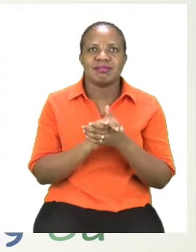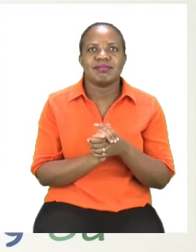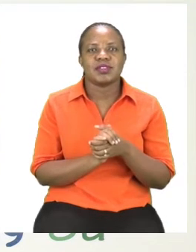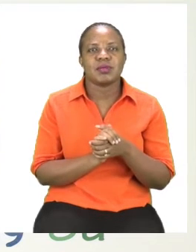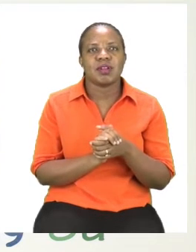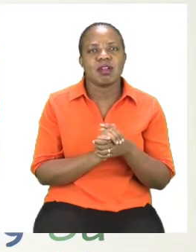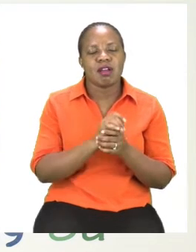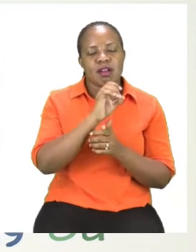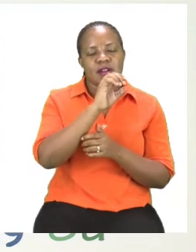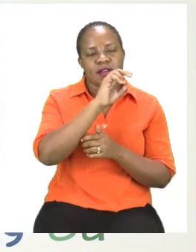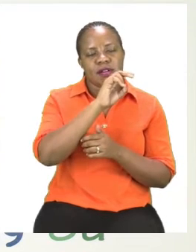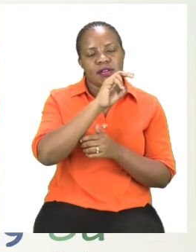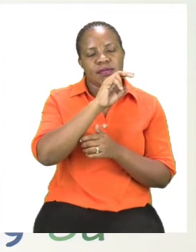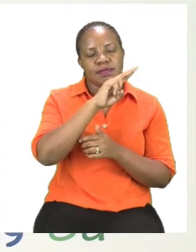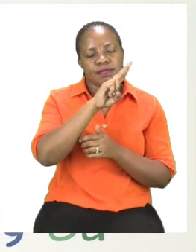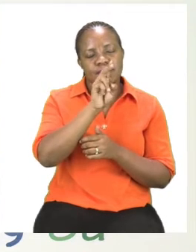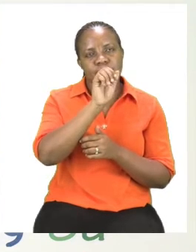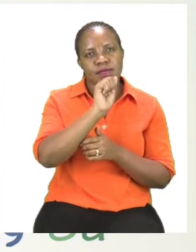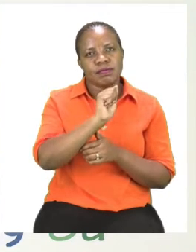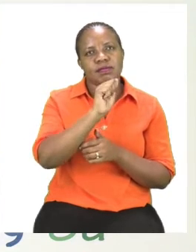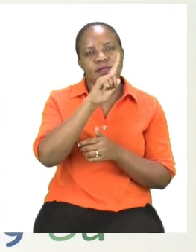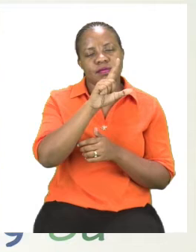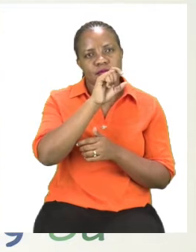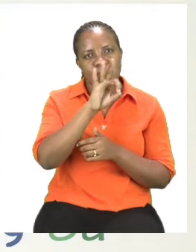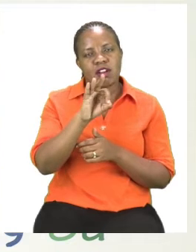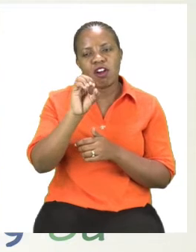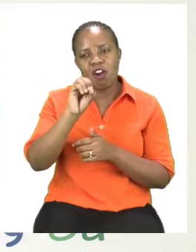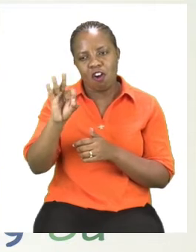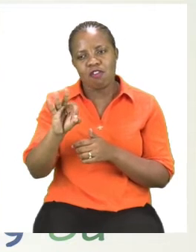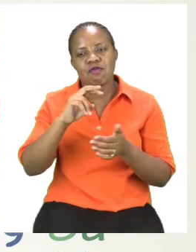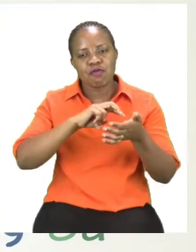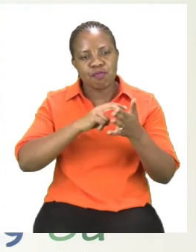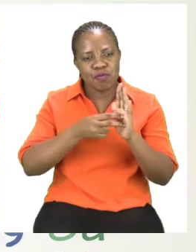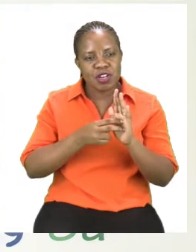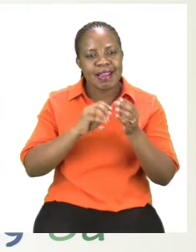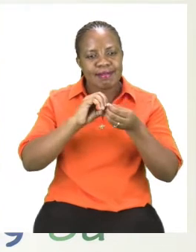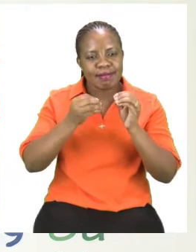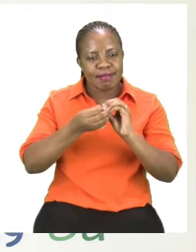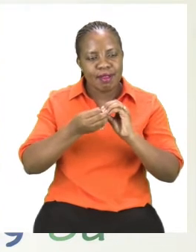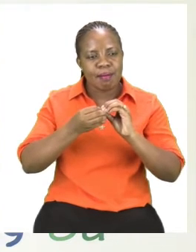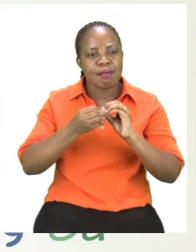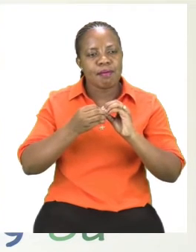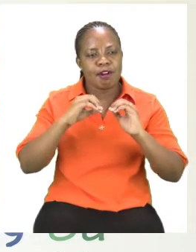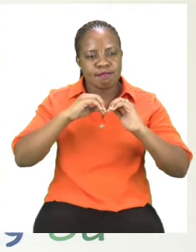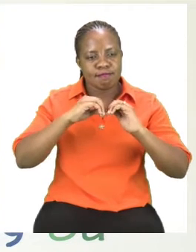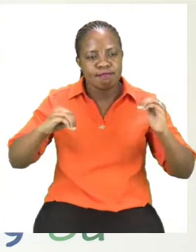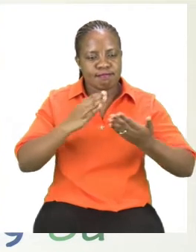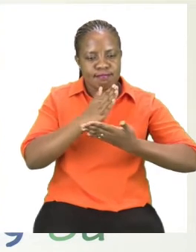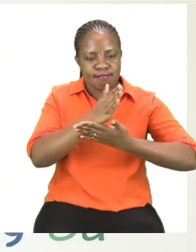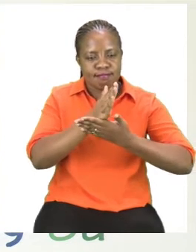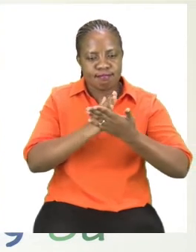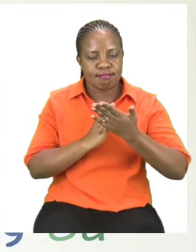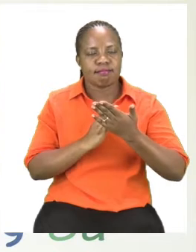of and then your number equals your answer. Take your time, find another paper where